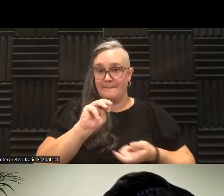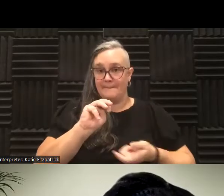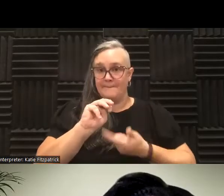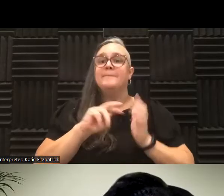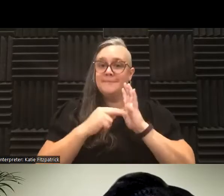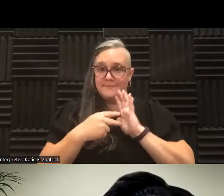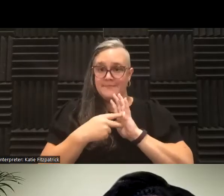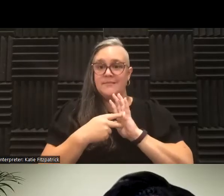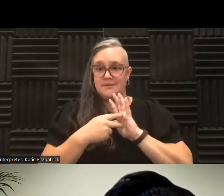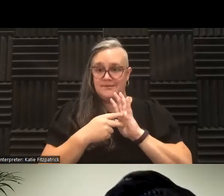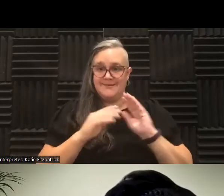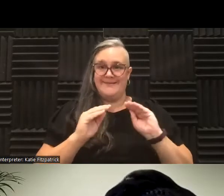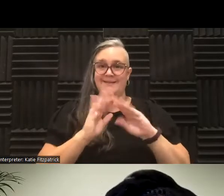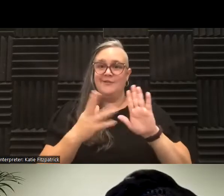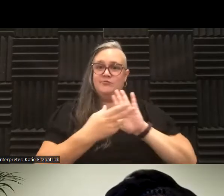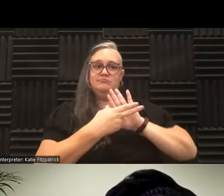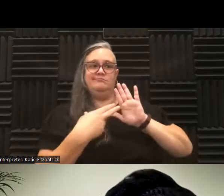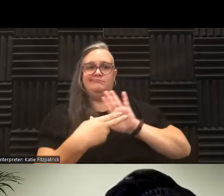clear naming of how